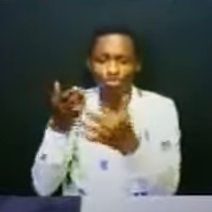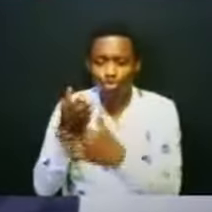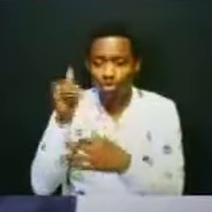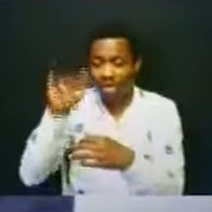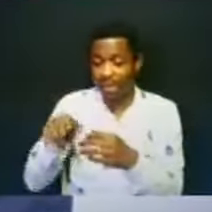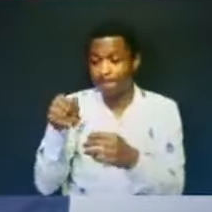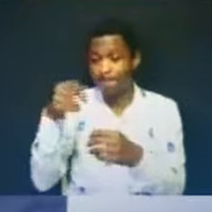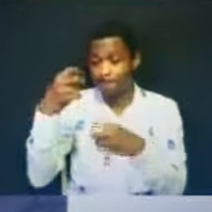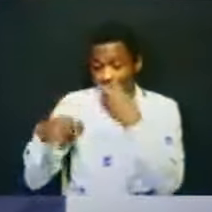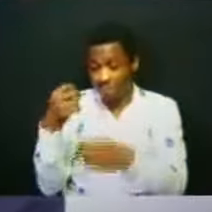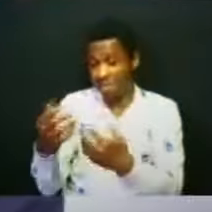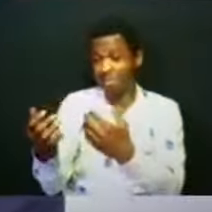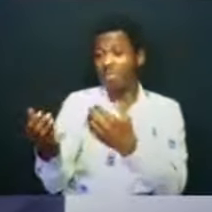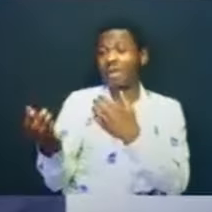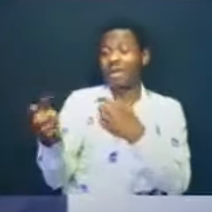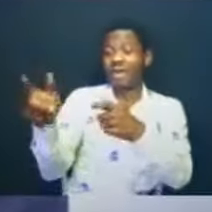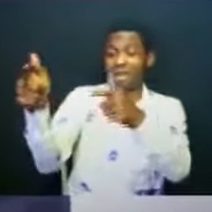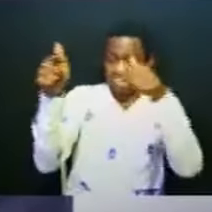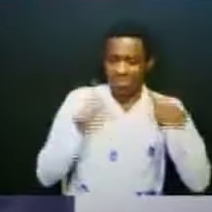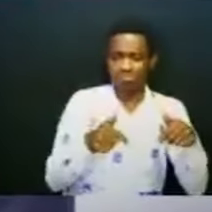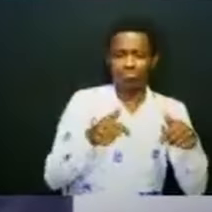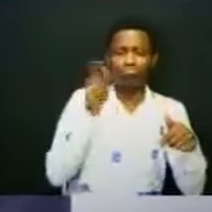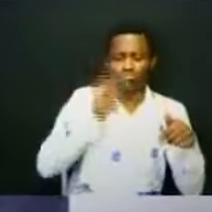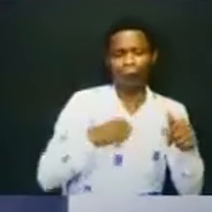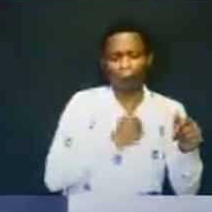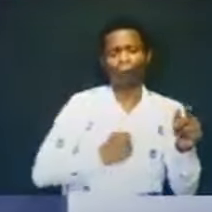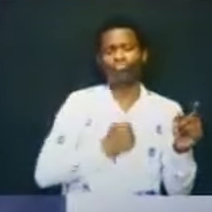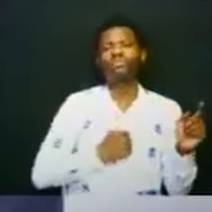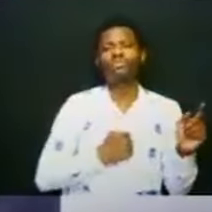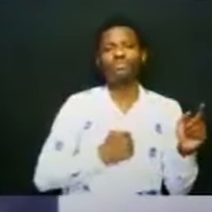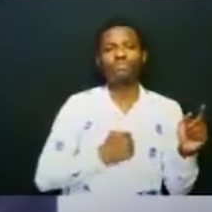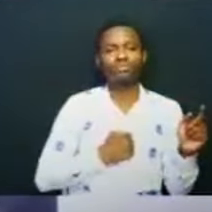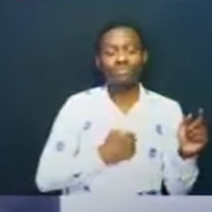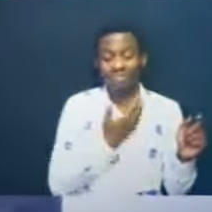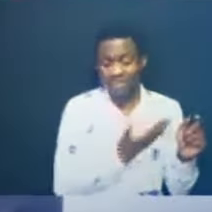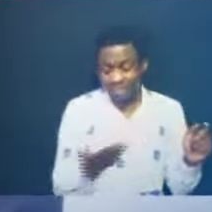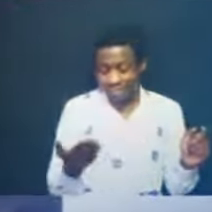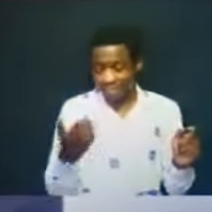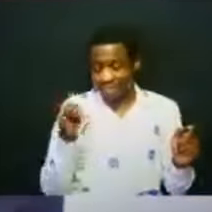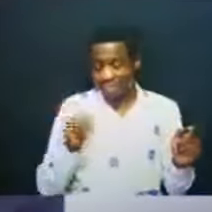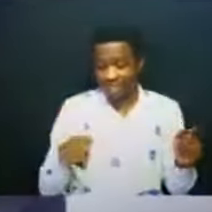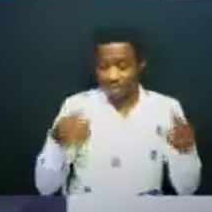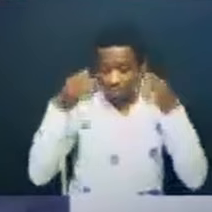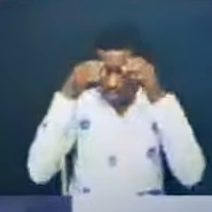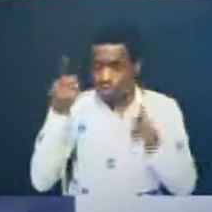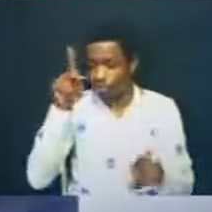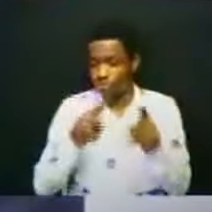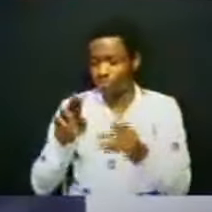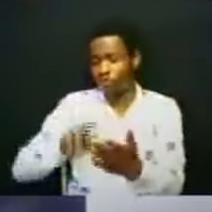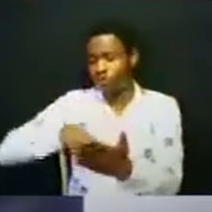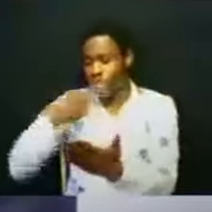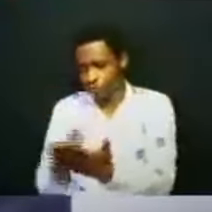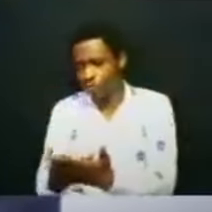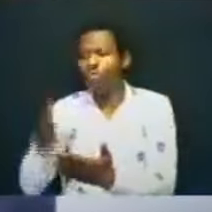to beba die, nanso die nam no so beba no onue. Things that cause people to stumble are bound